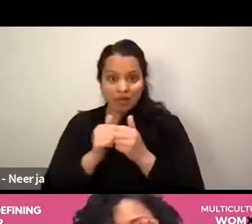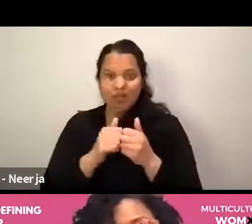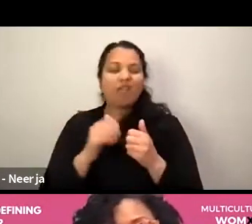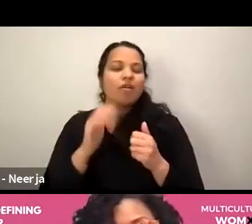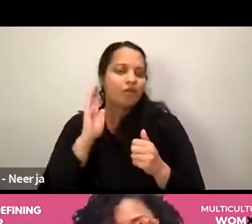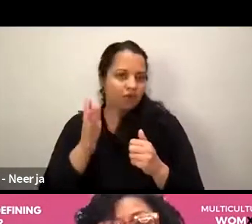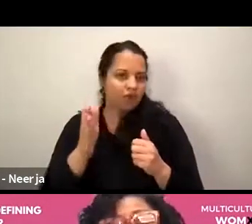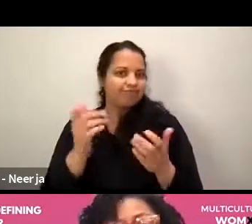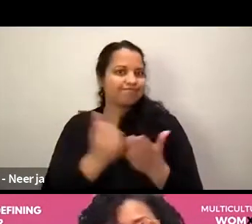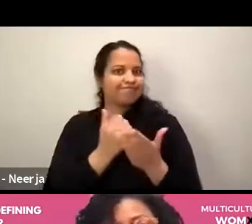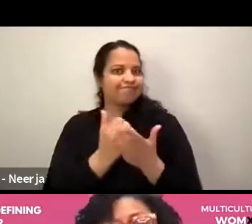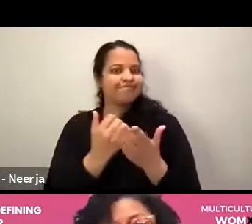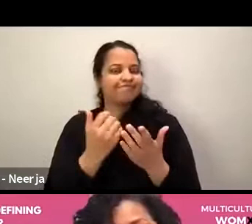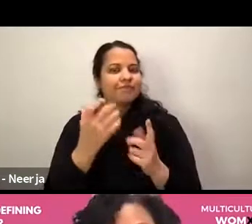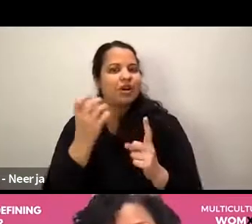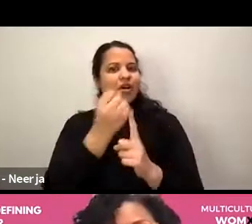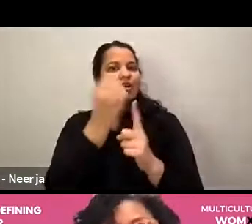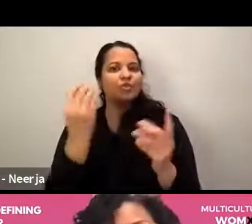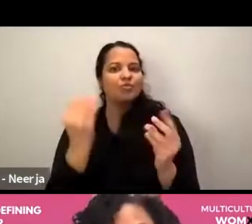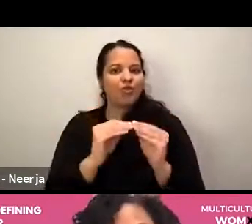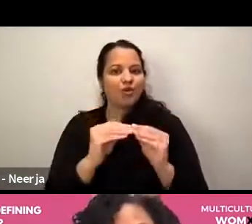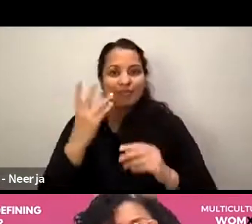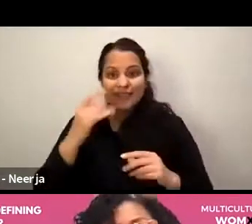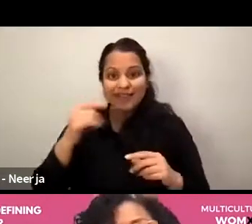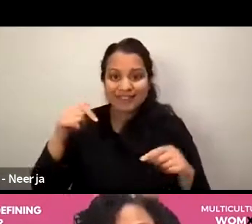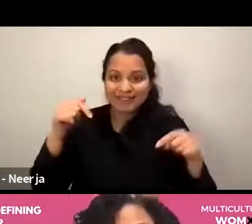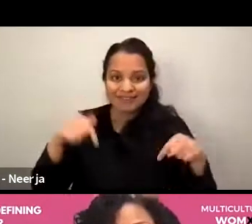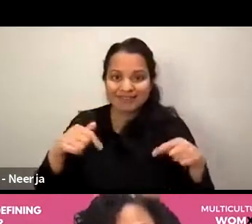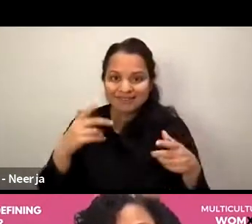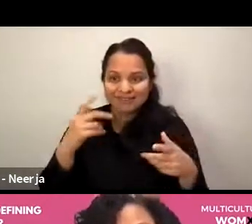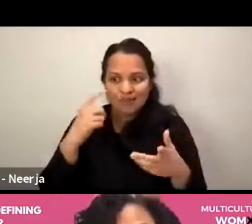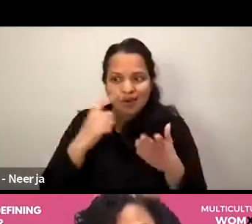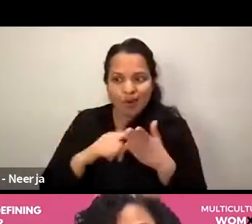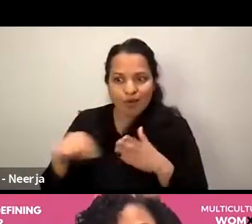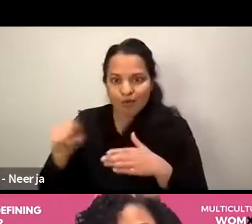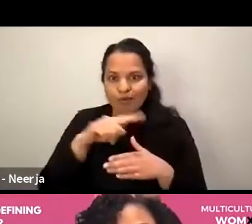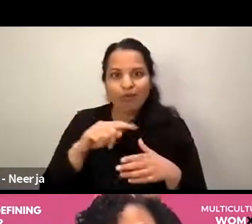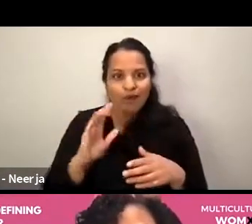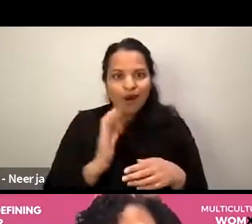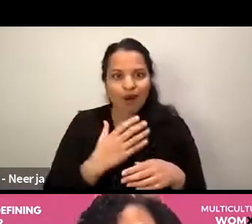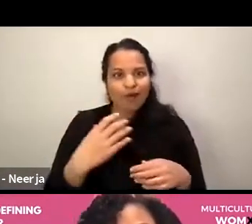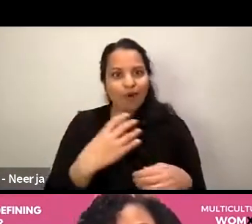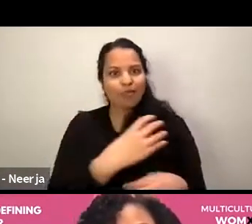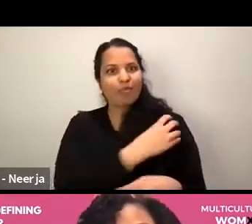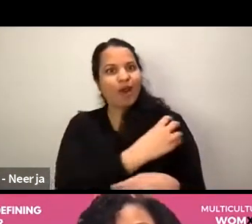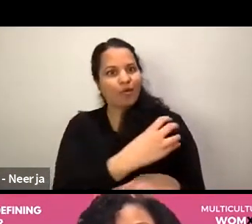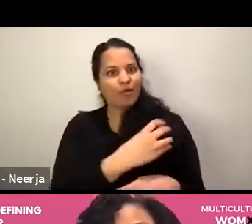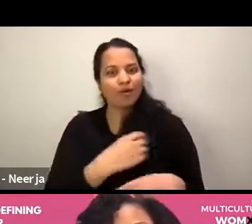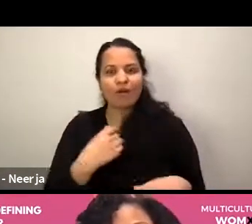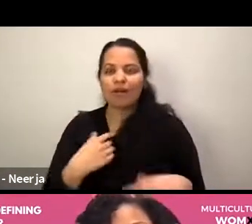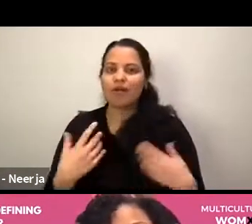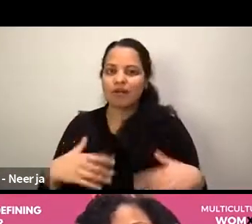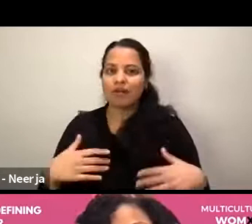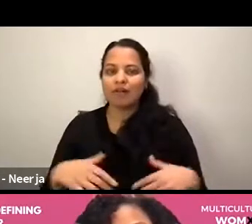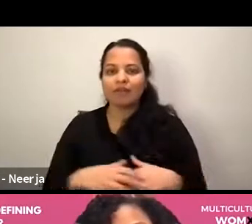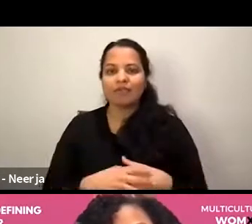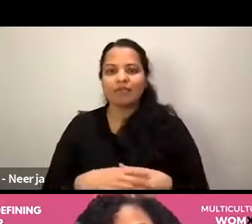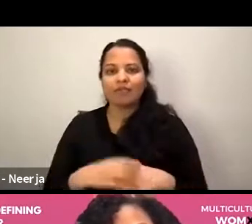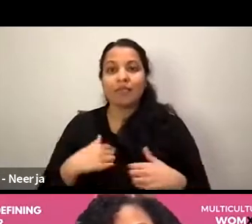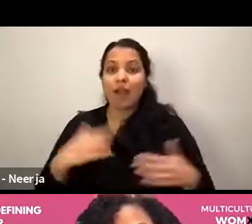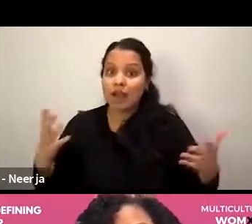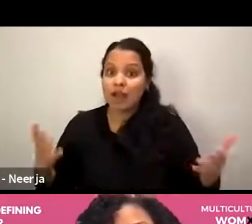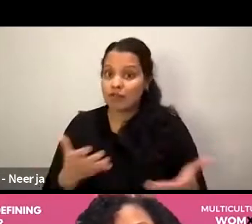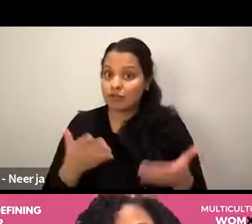the women that are right here. So, and I encourage all of you to do something together, because